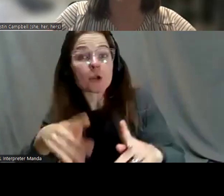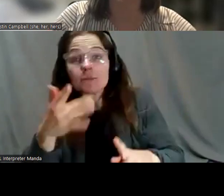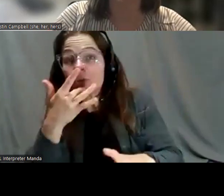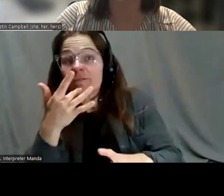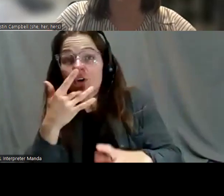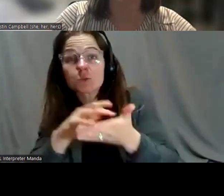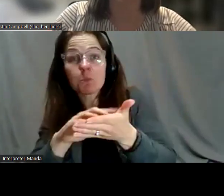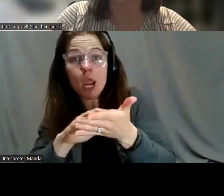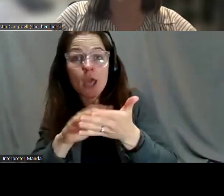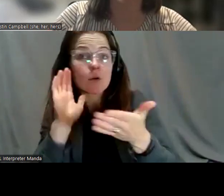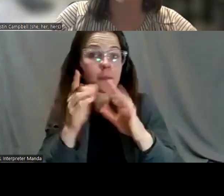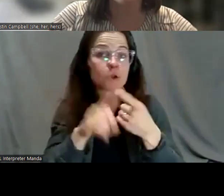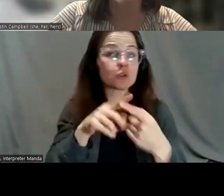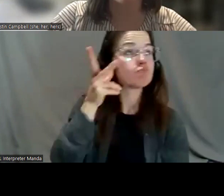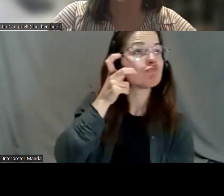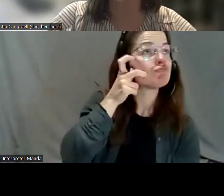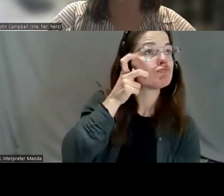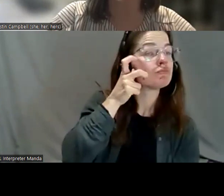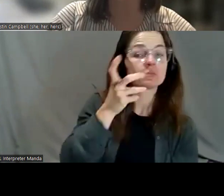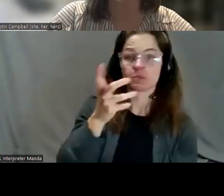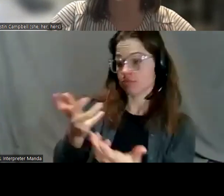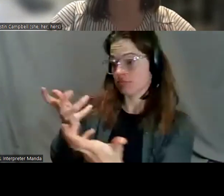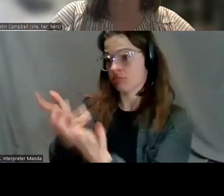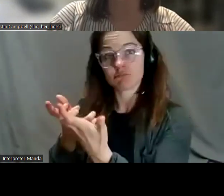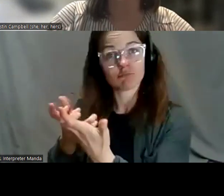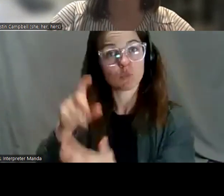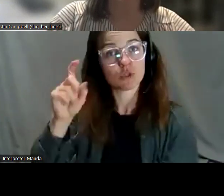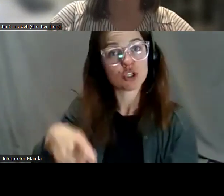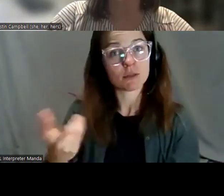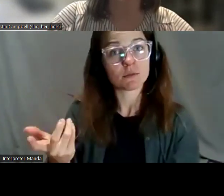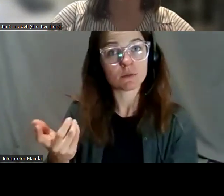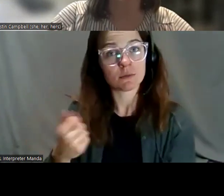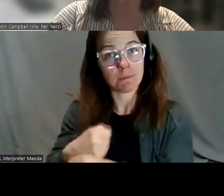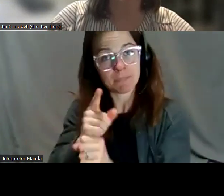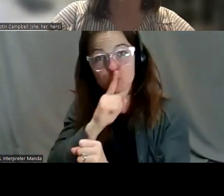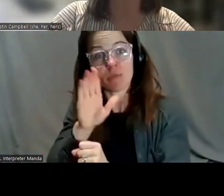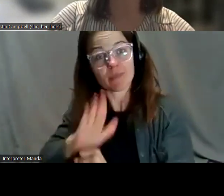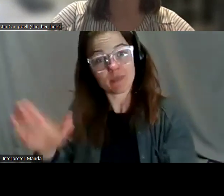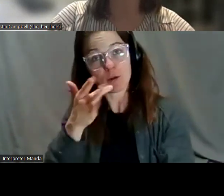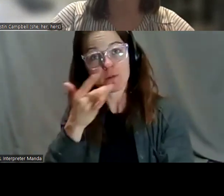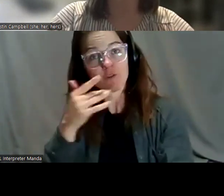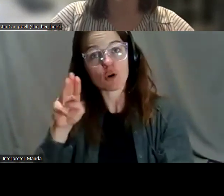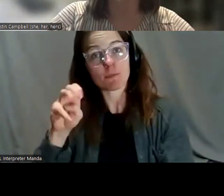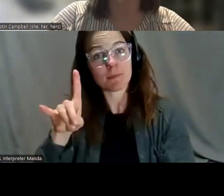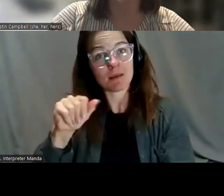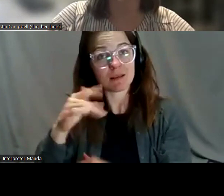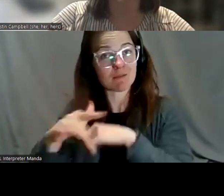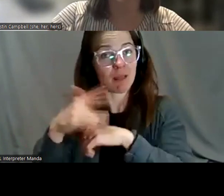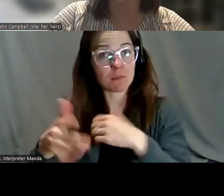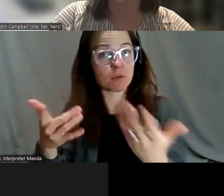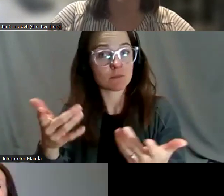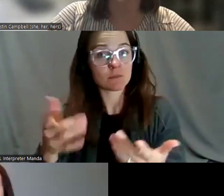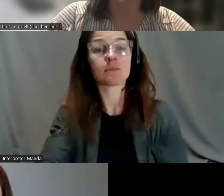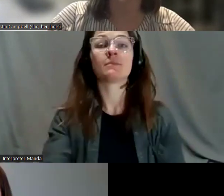versus, auditory, then we should be making sure that they have their preferred media available to them.